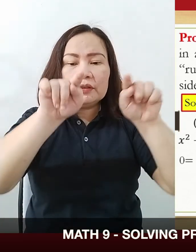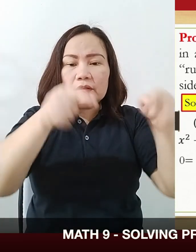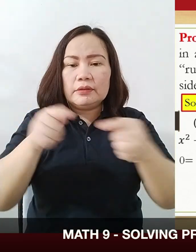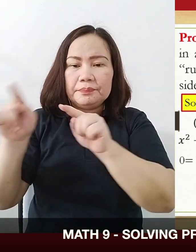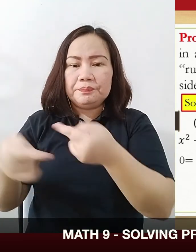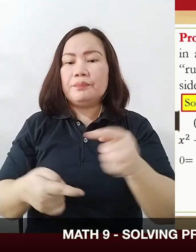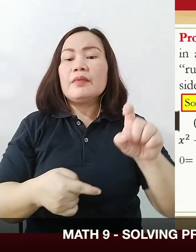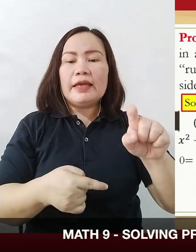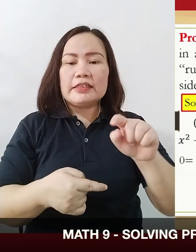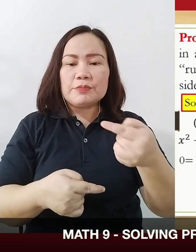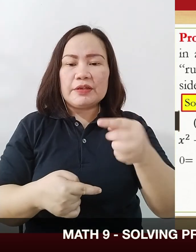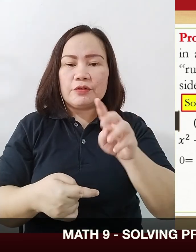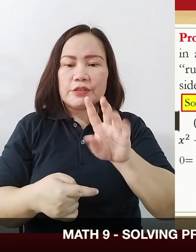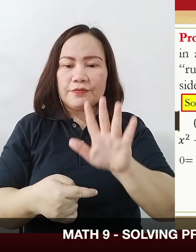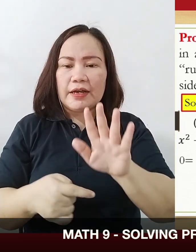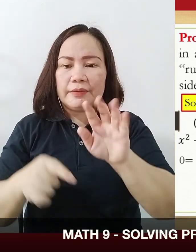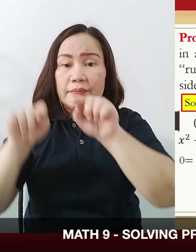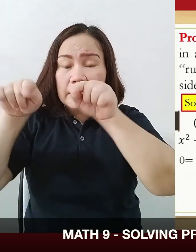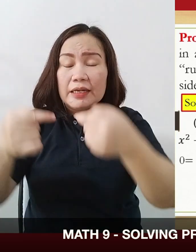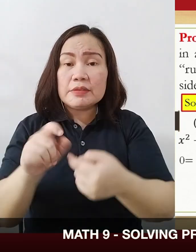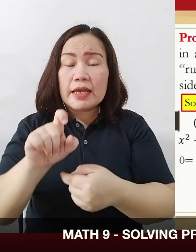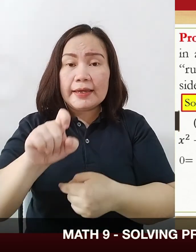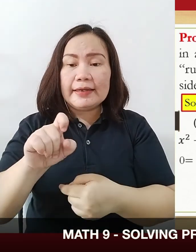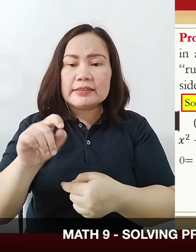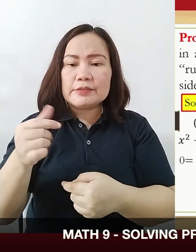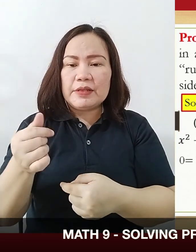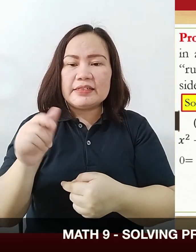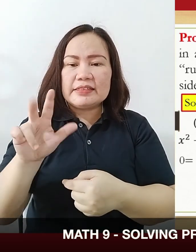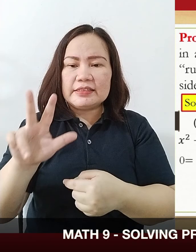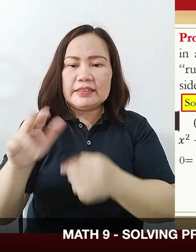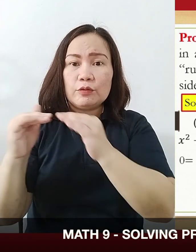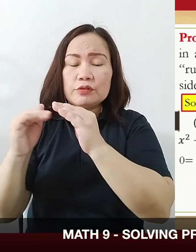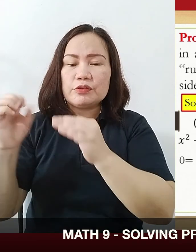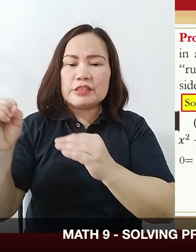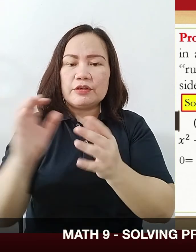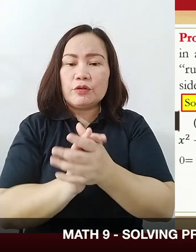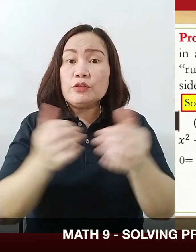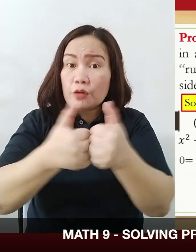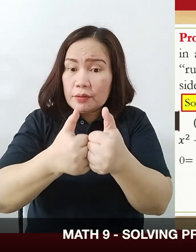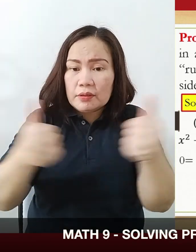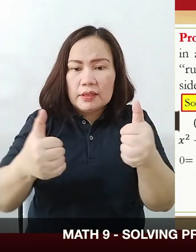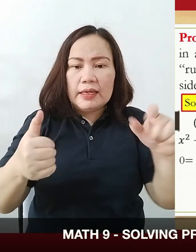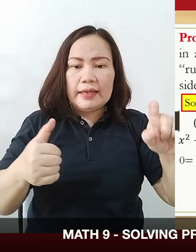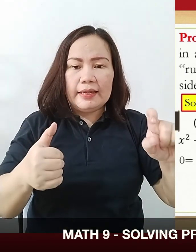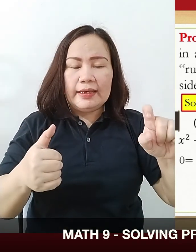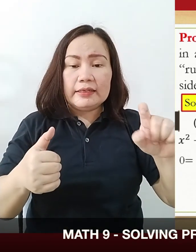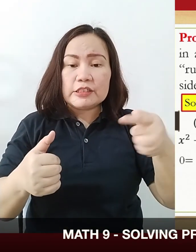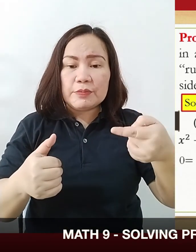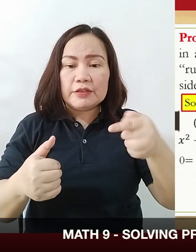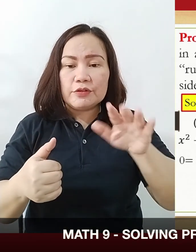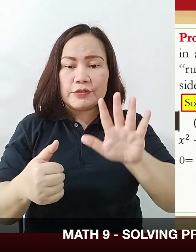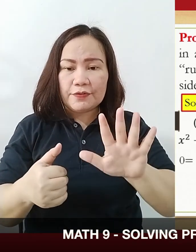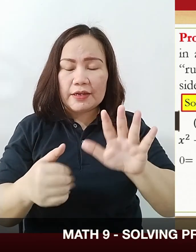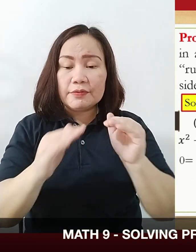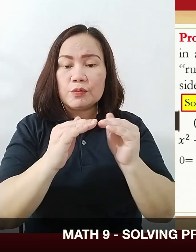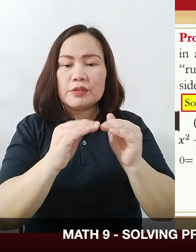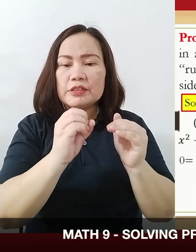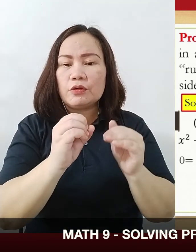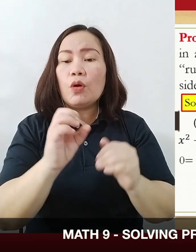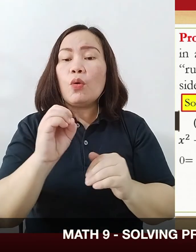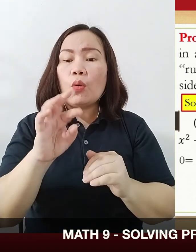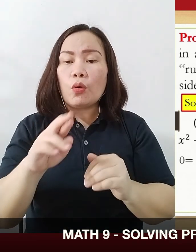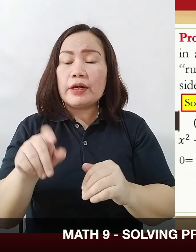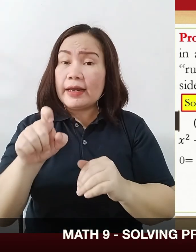therefore, we can have x minus 5 is equal to 0 or x plus 3 is equal to 0. So, let us solve for